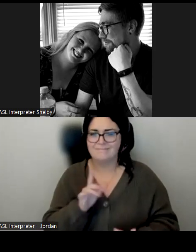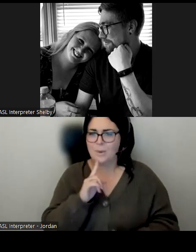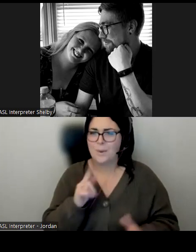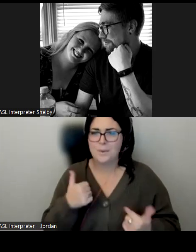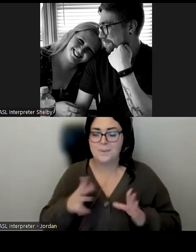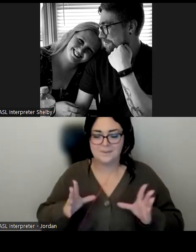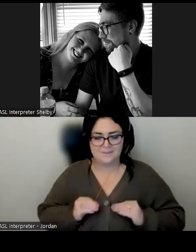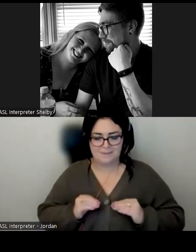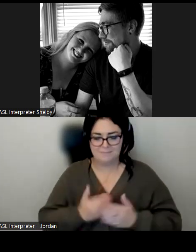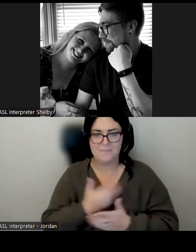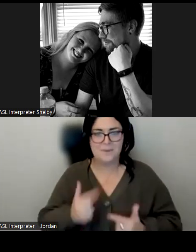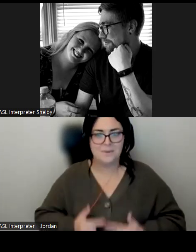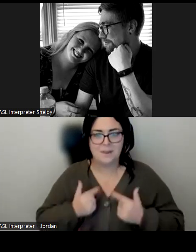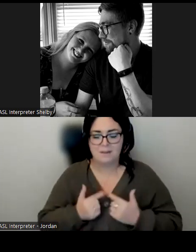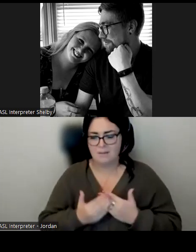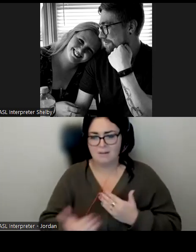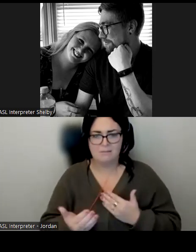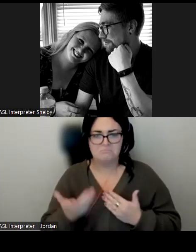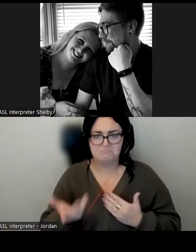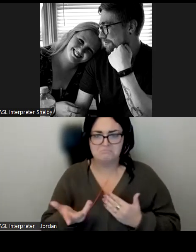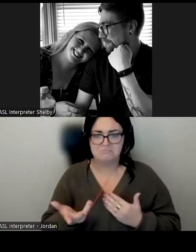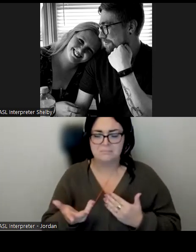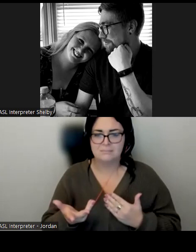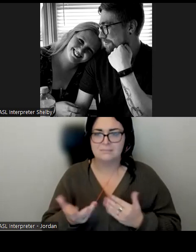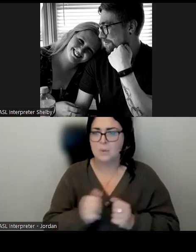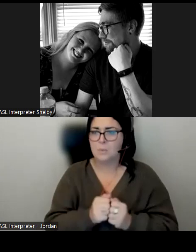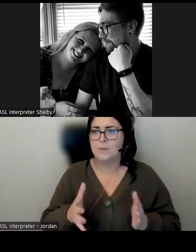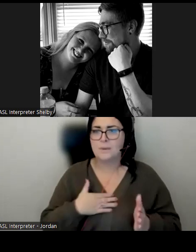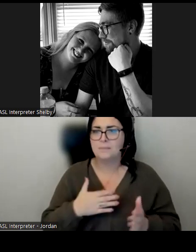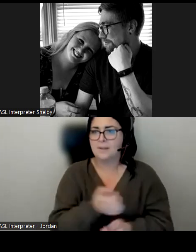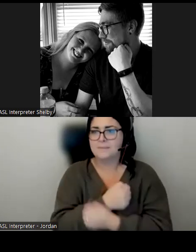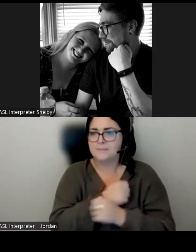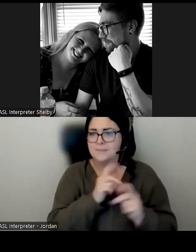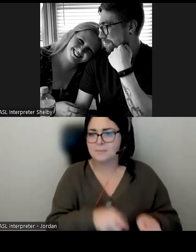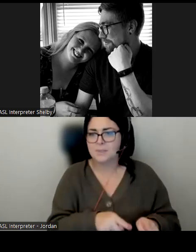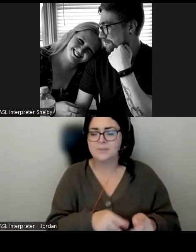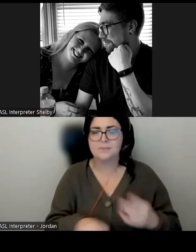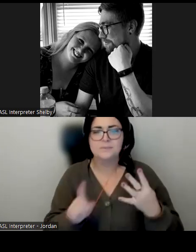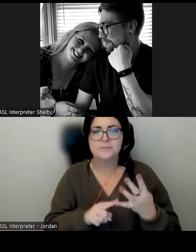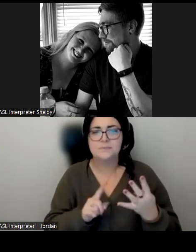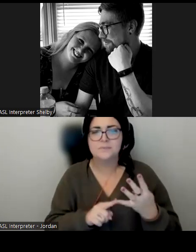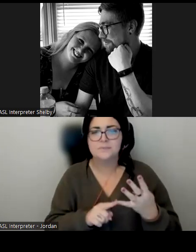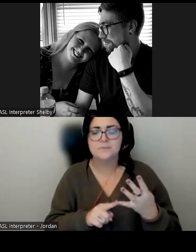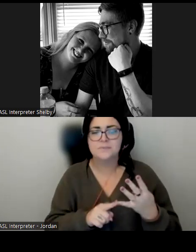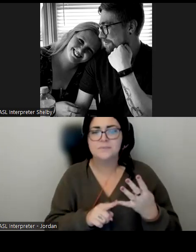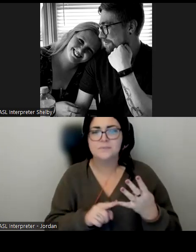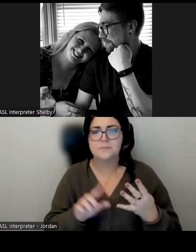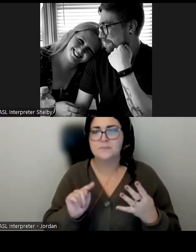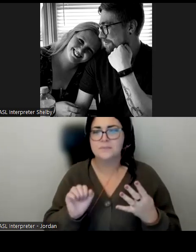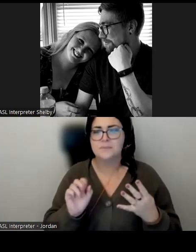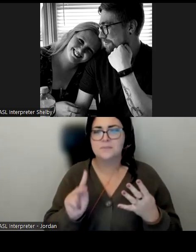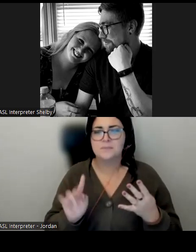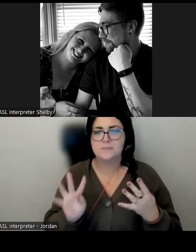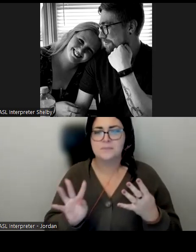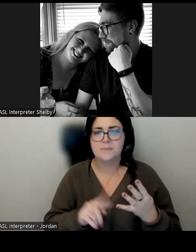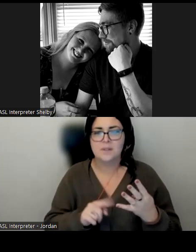life now, and what that looks like for you? And task 4 speaks a bit to find an enduring connection and